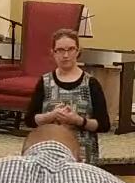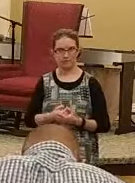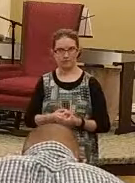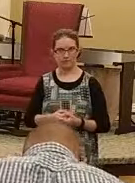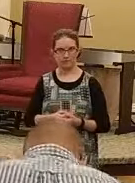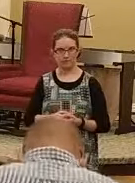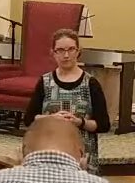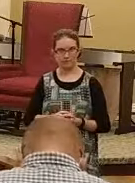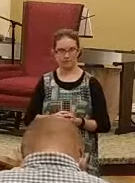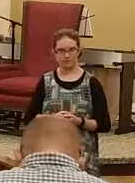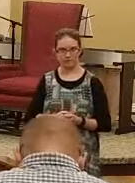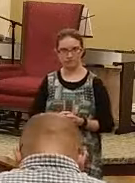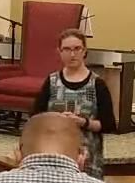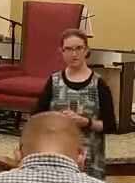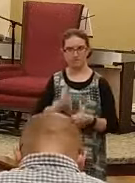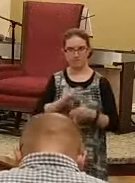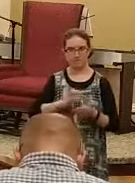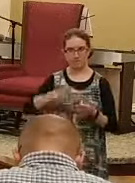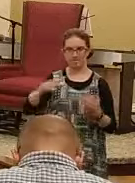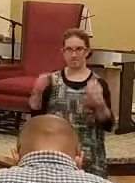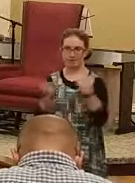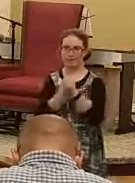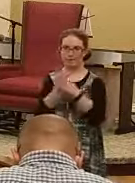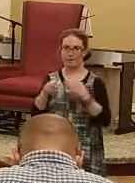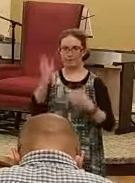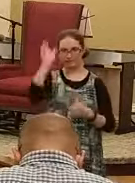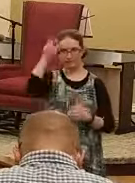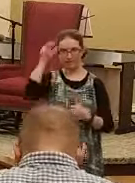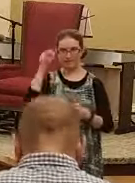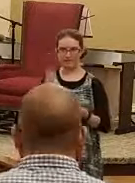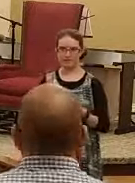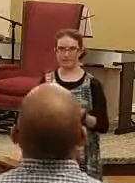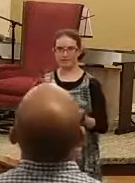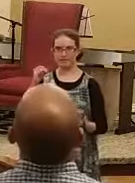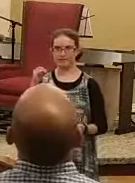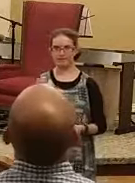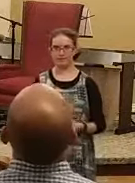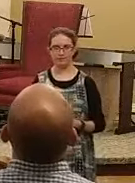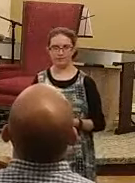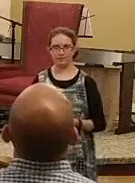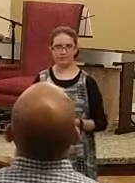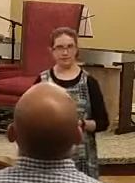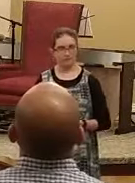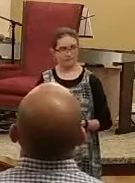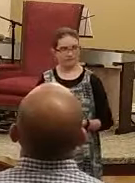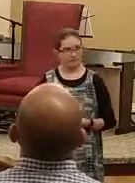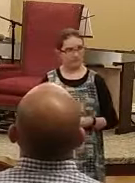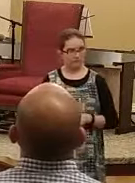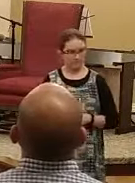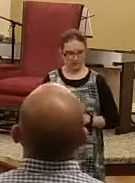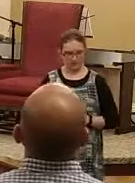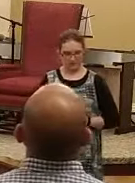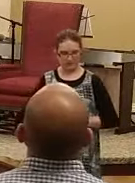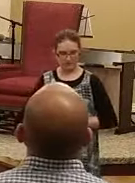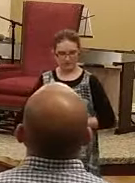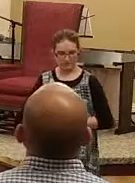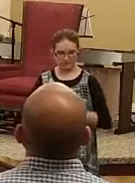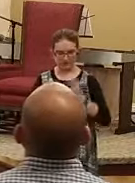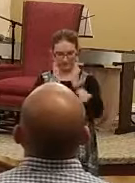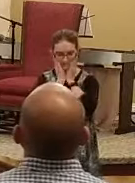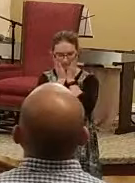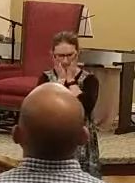for your glory. God, we're asking you to bind every spirit of hell, God, that would hinder God in our own lives and in this